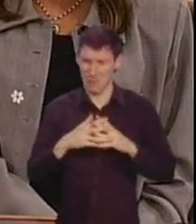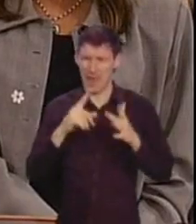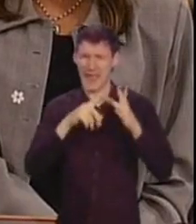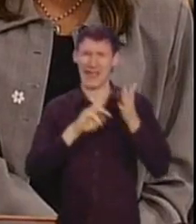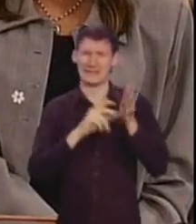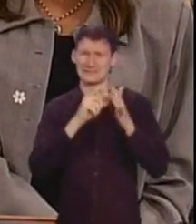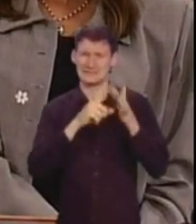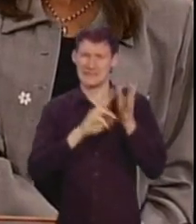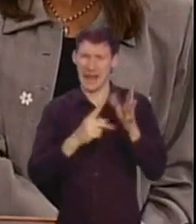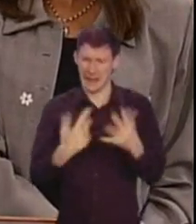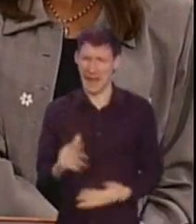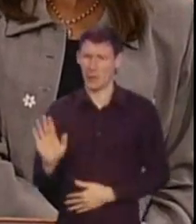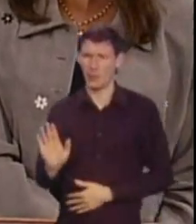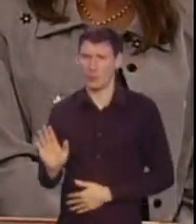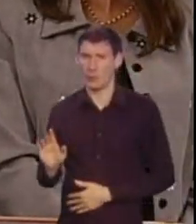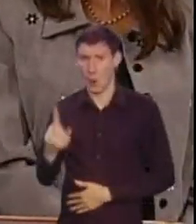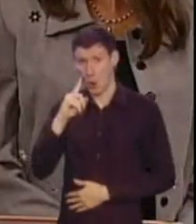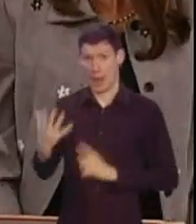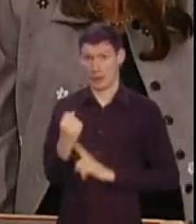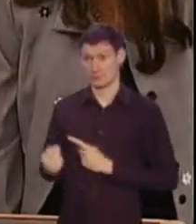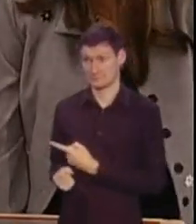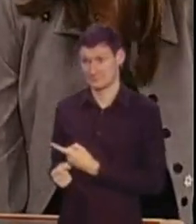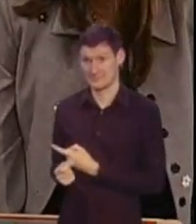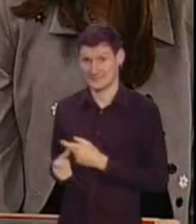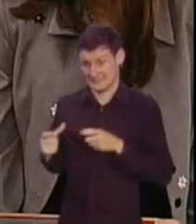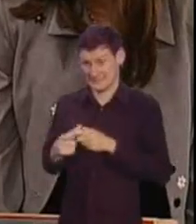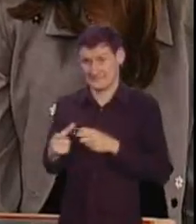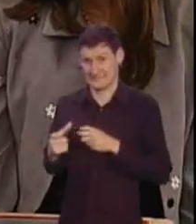But we're in Indiana now, and look what I got.